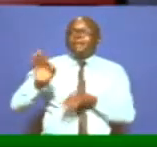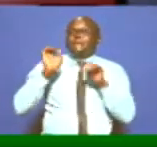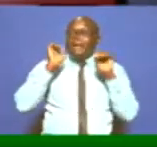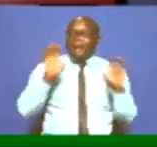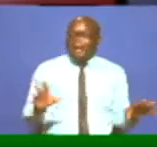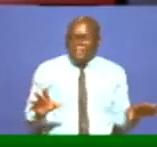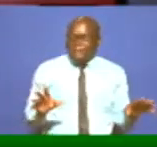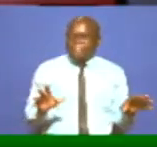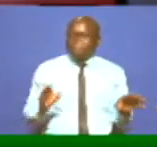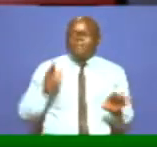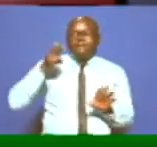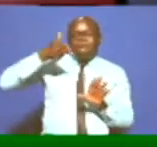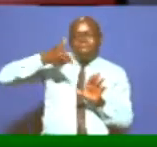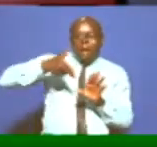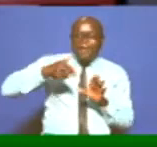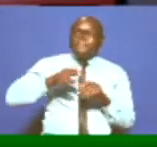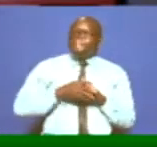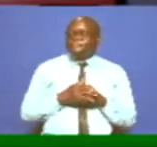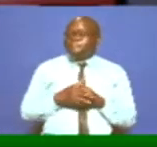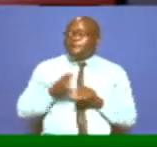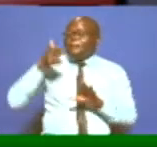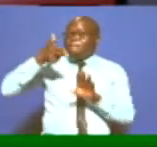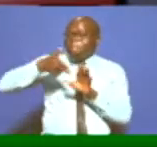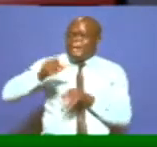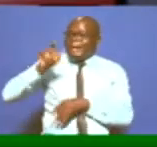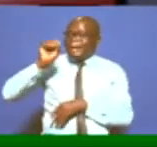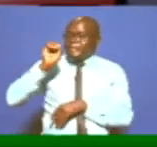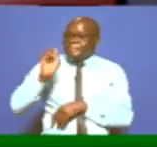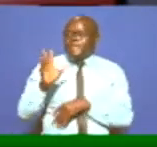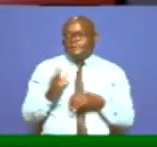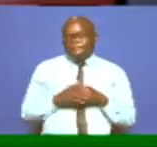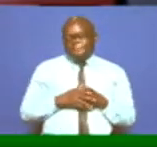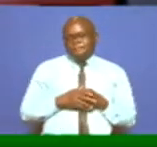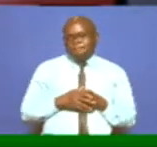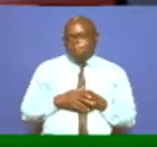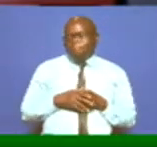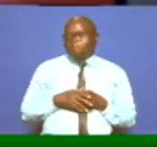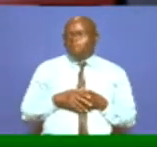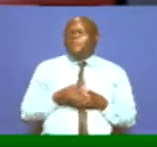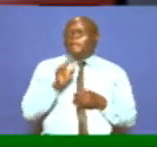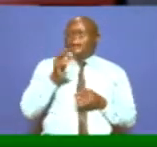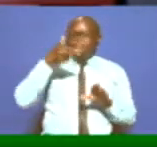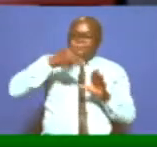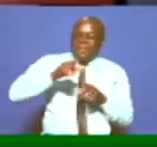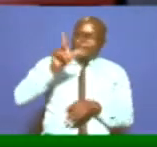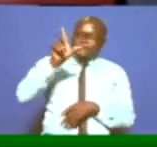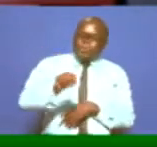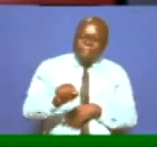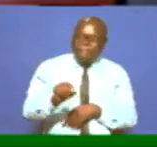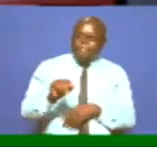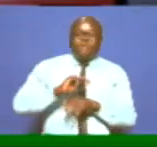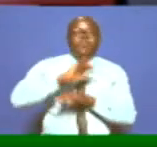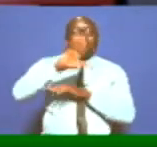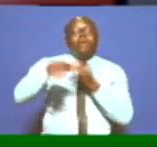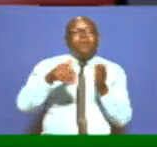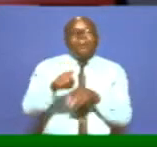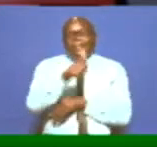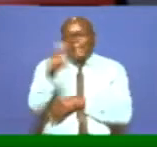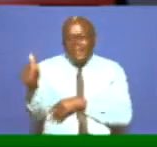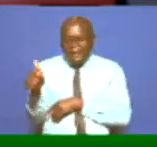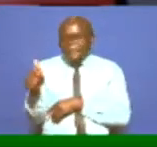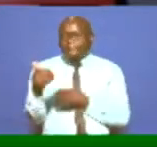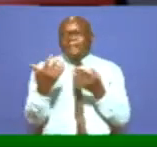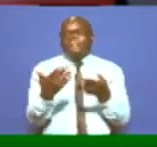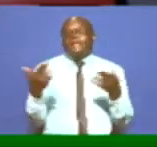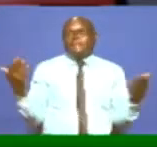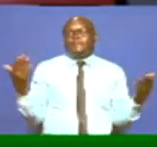the fuel, prices of fuel. If you can reduce the price of fuel, all the other items